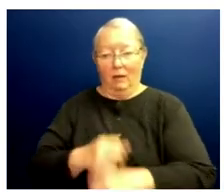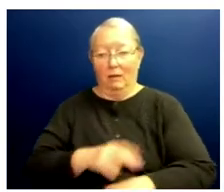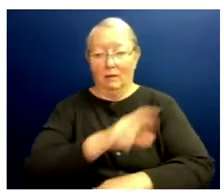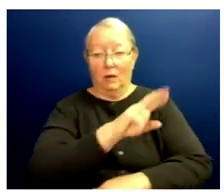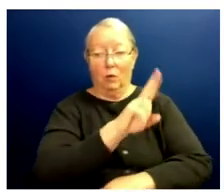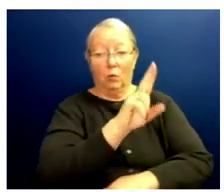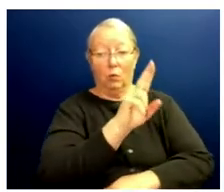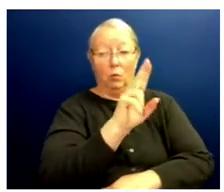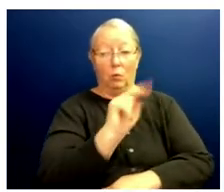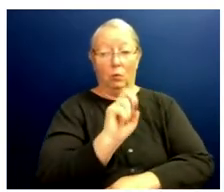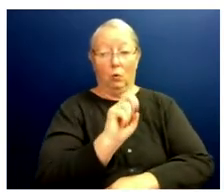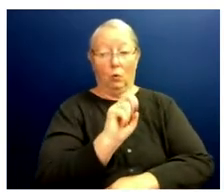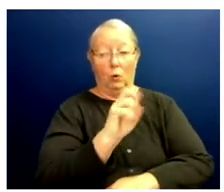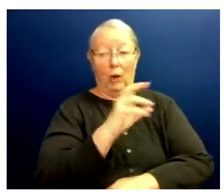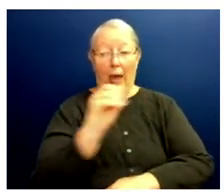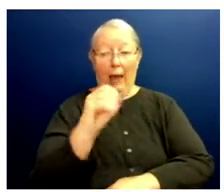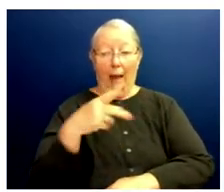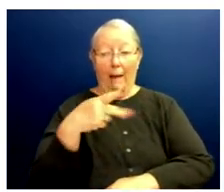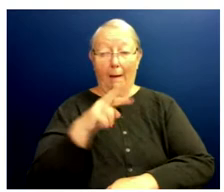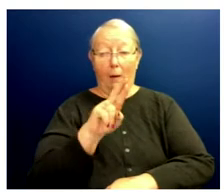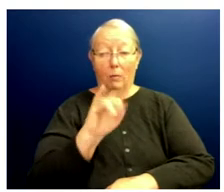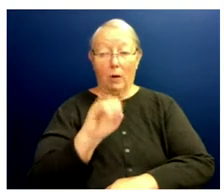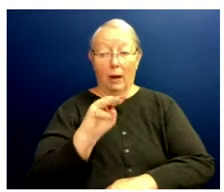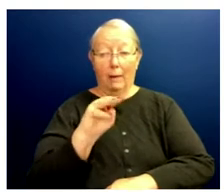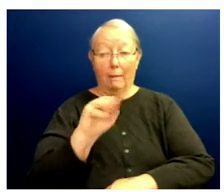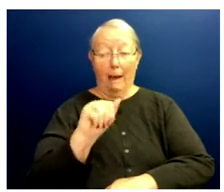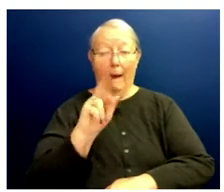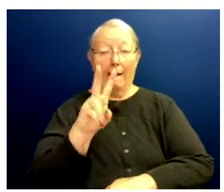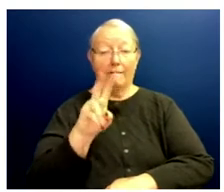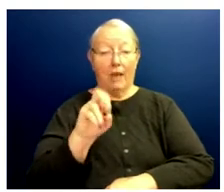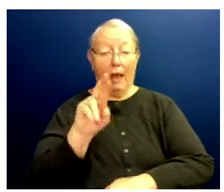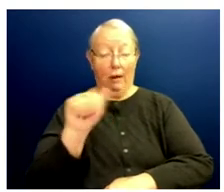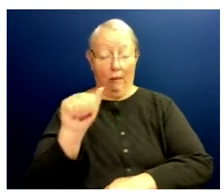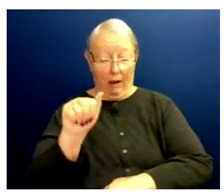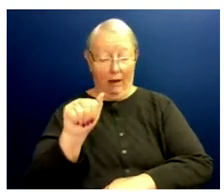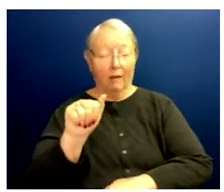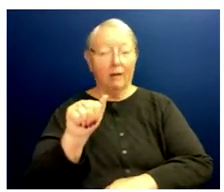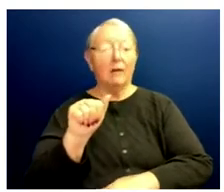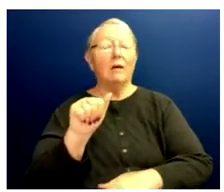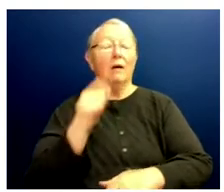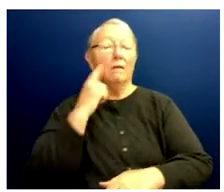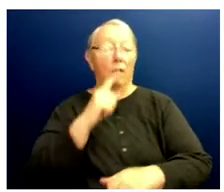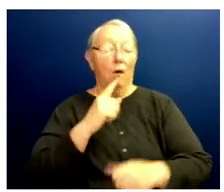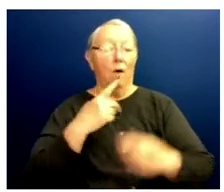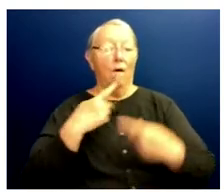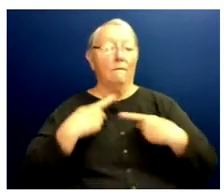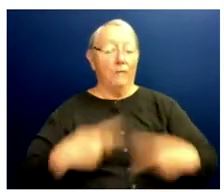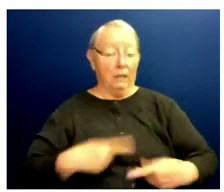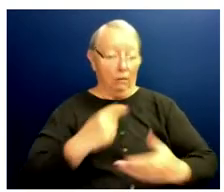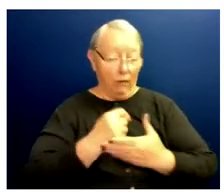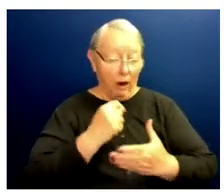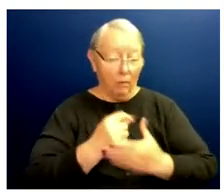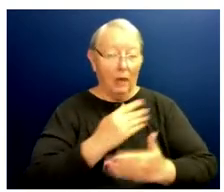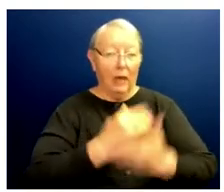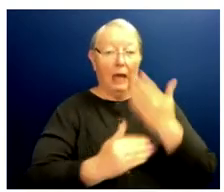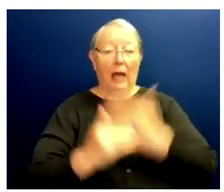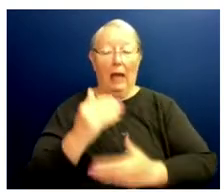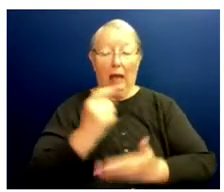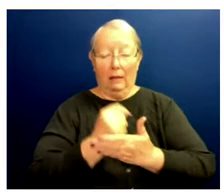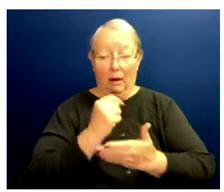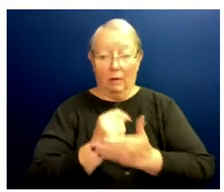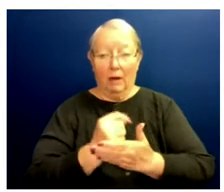therapy, occupational therapy, and hand therapy needs of clients throughout Island County. Rue and